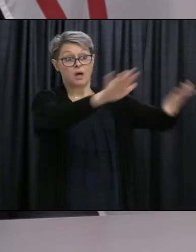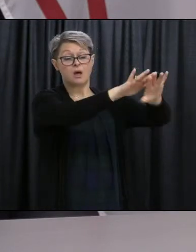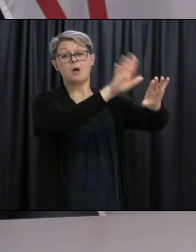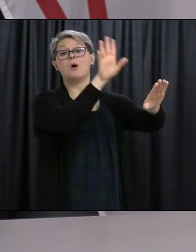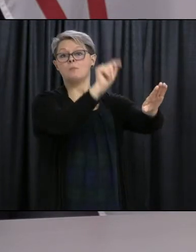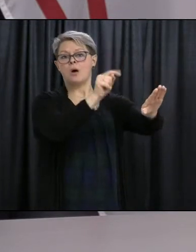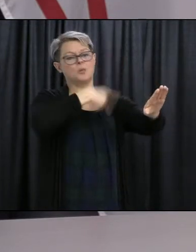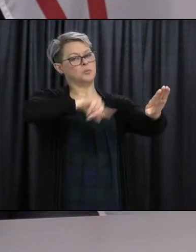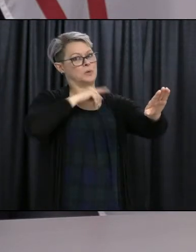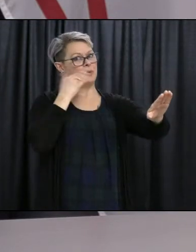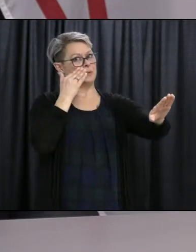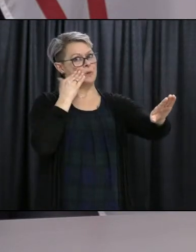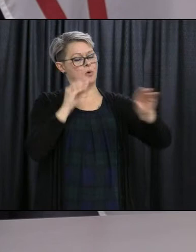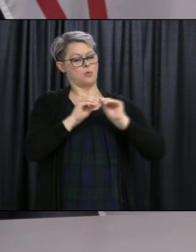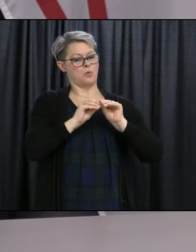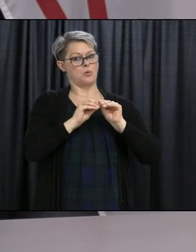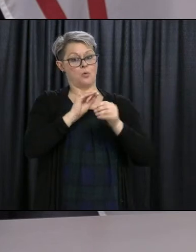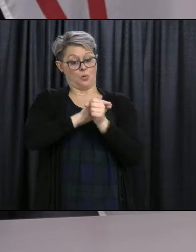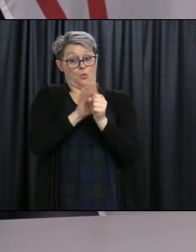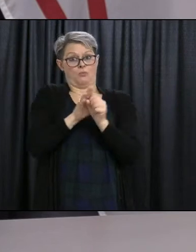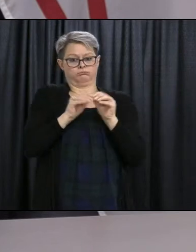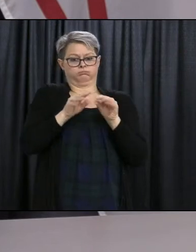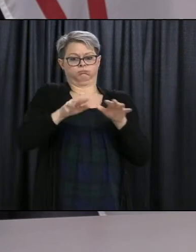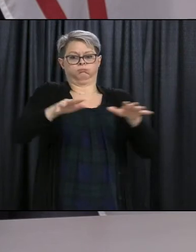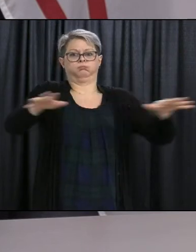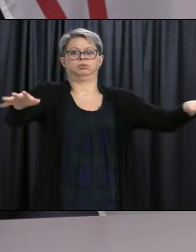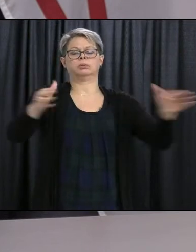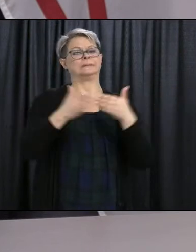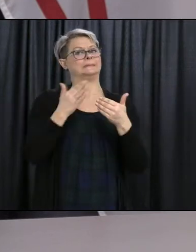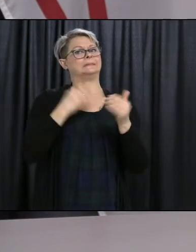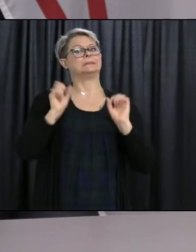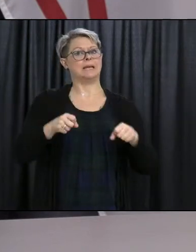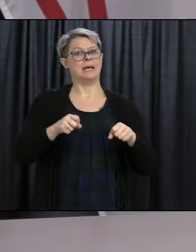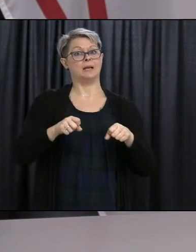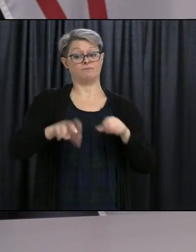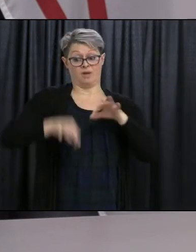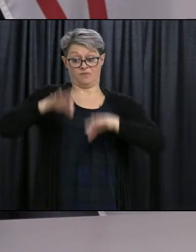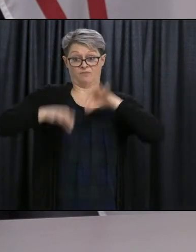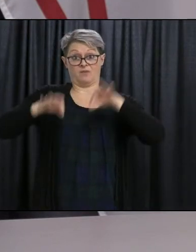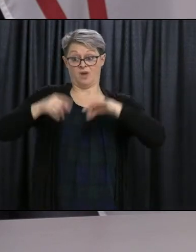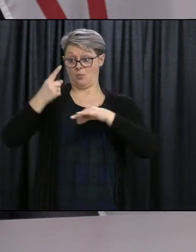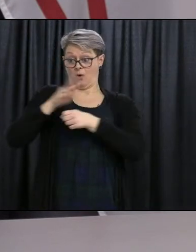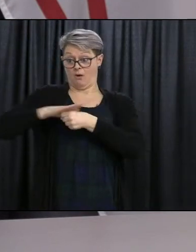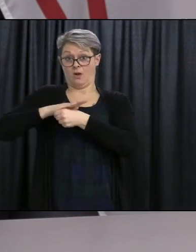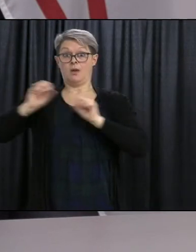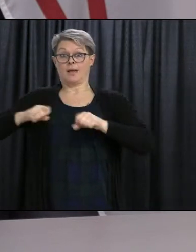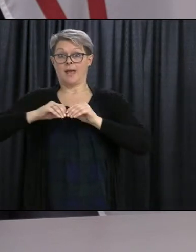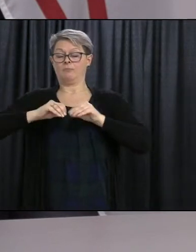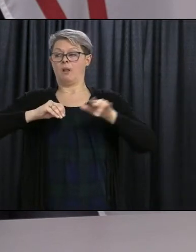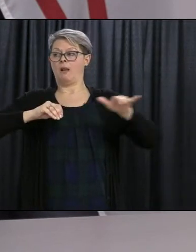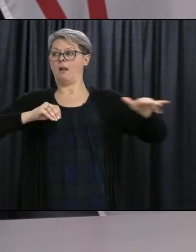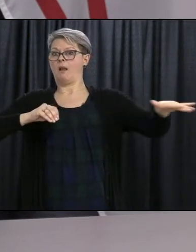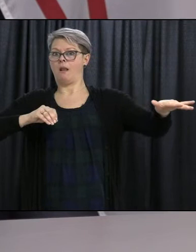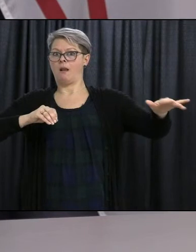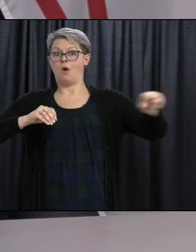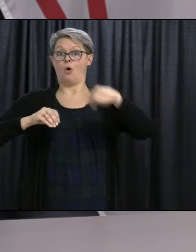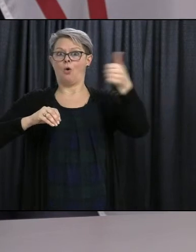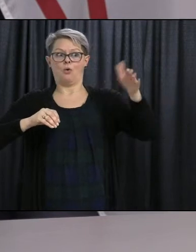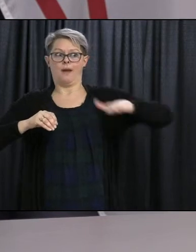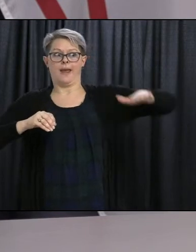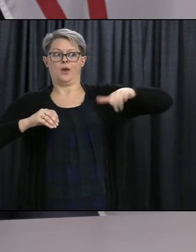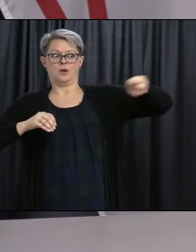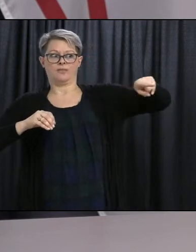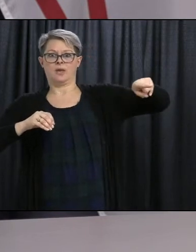we know that COVID can spread, and when you find it in one area, you often find it in other areas. But if we all do what we need to